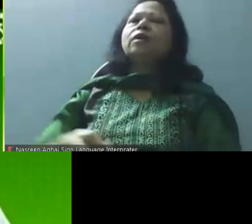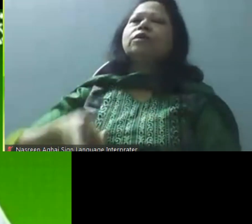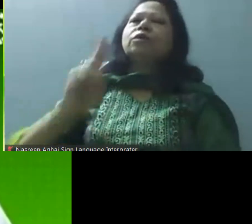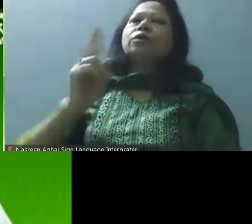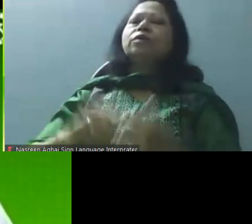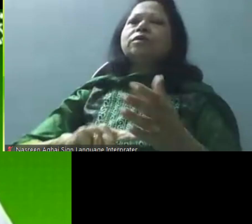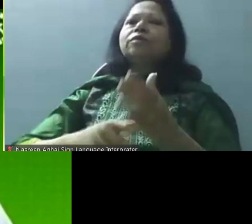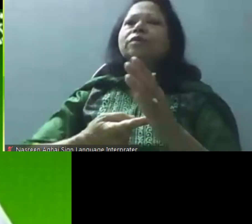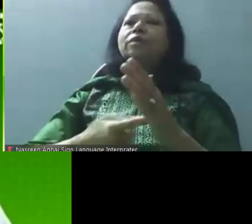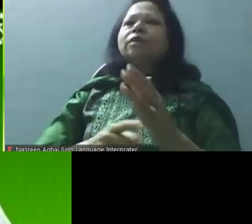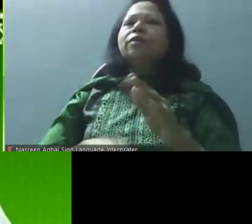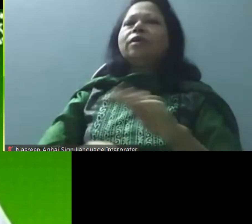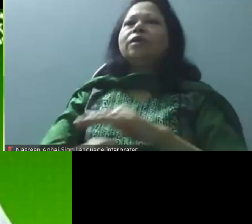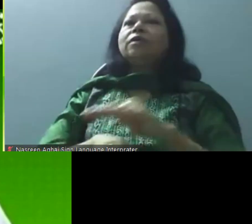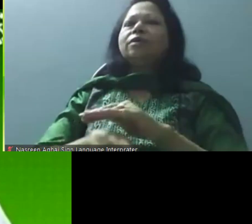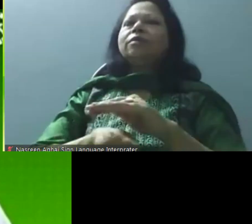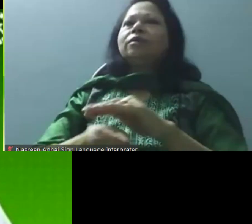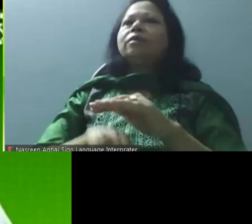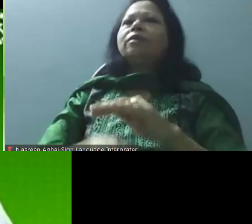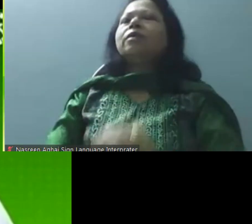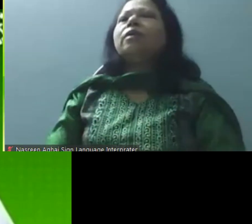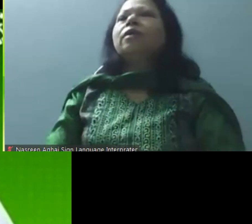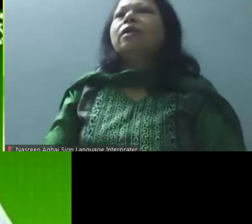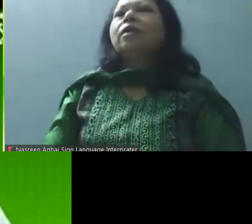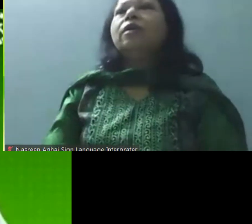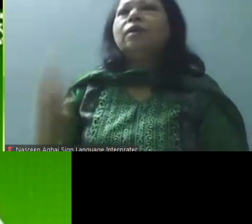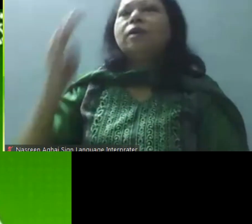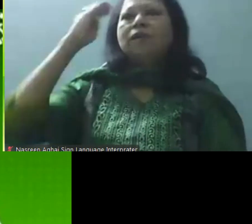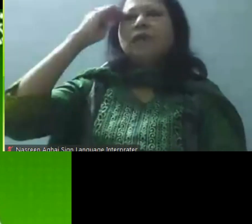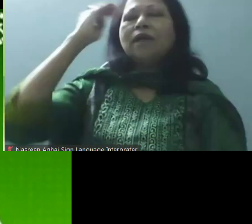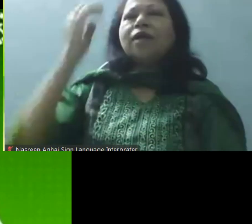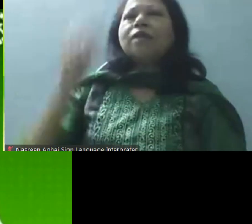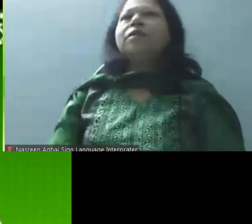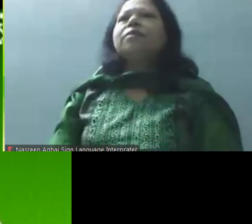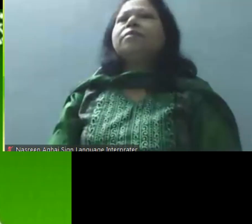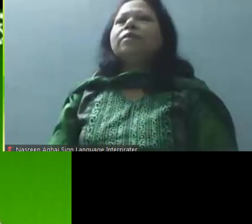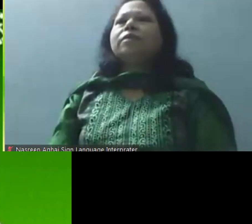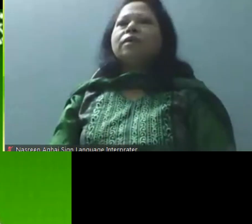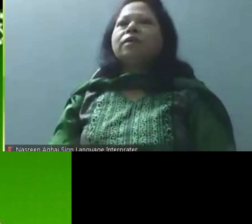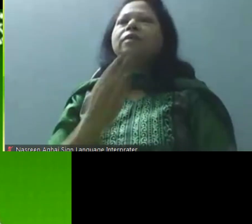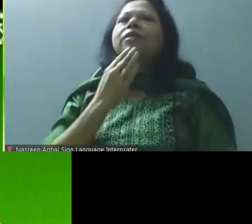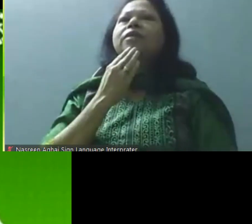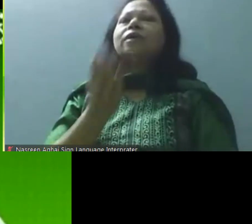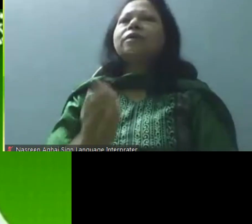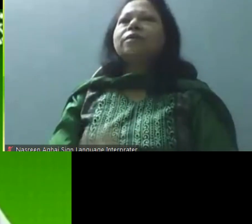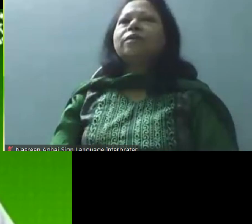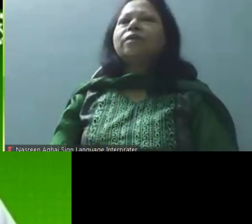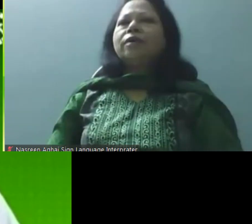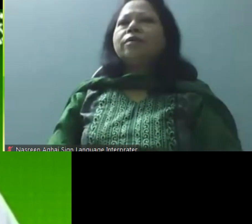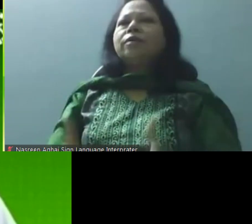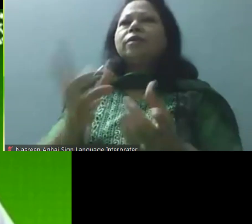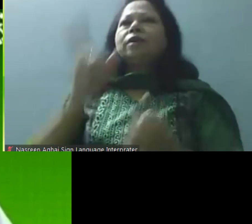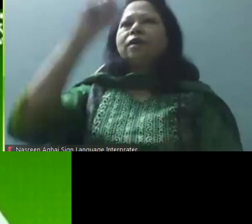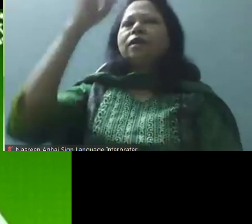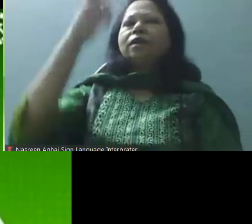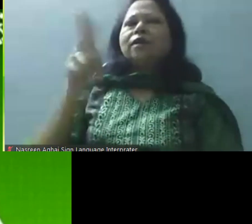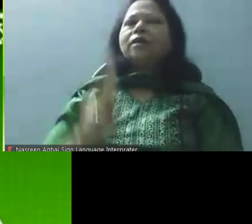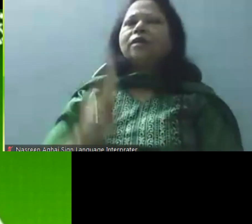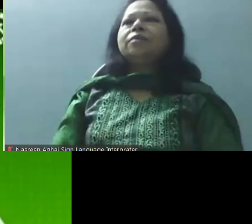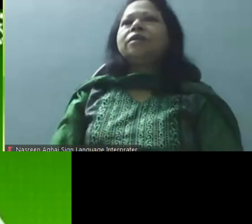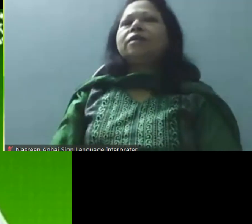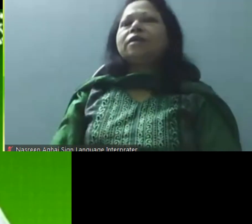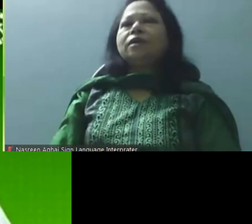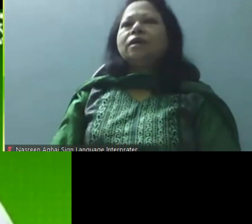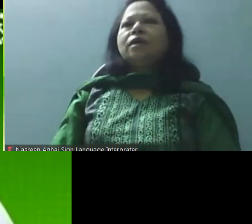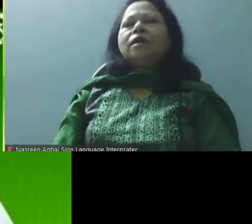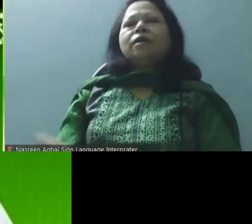and accessibility. So over to you, Professor Shahid Memon. Thank you. Bismillahir Rahmanir Rahim.